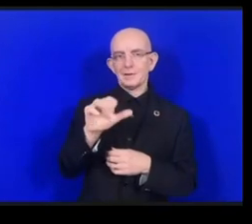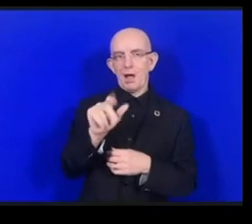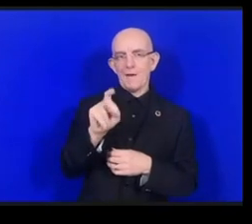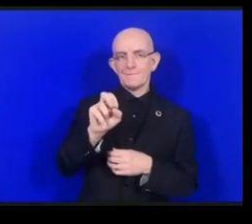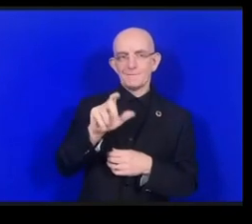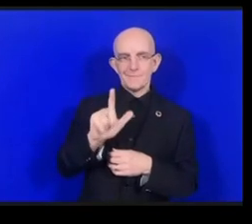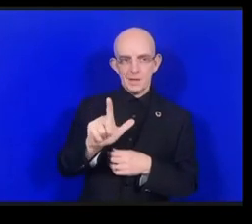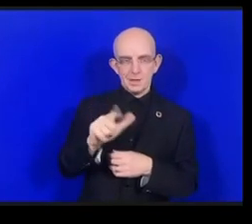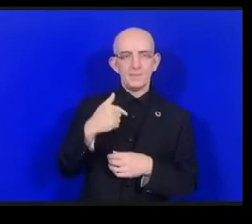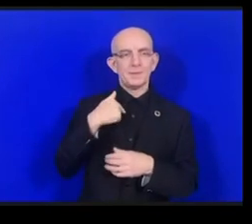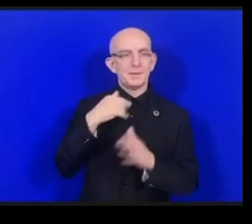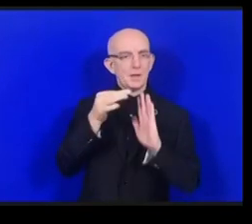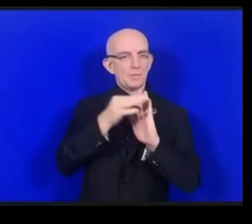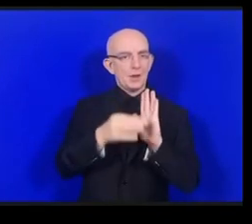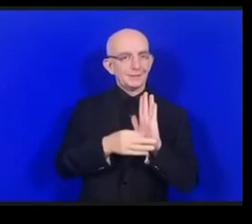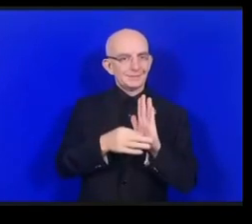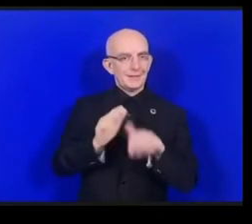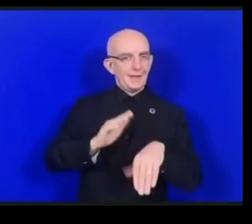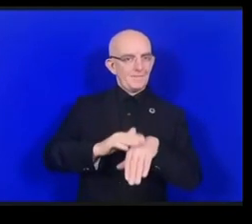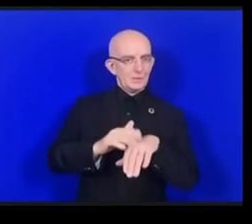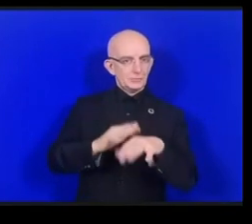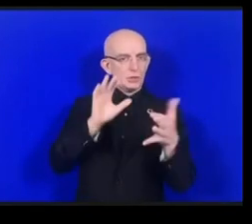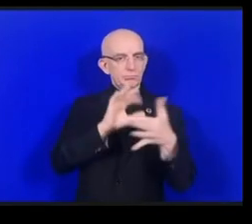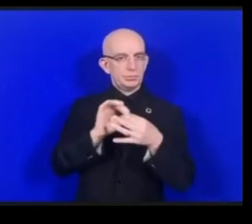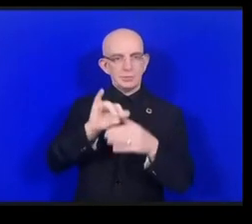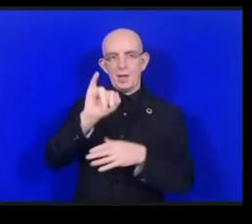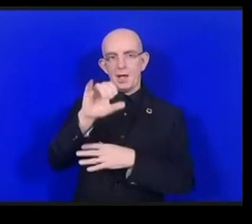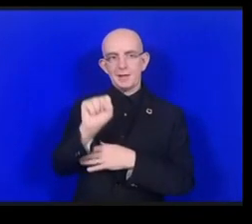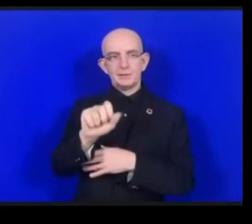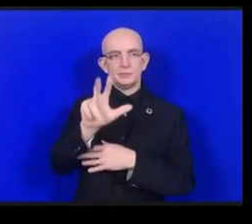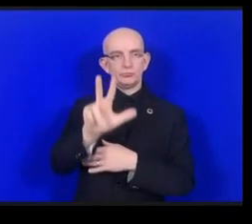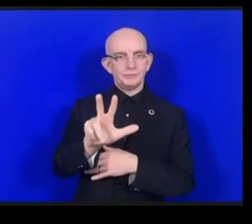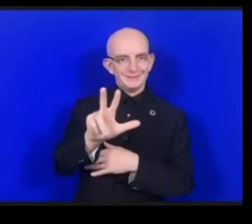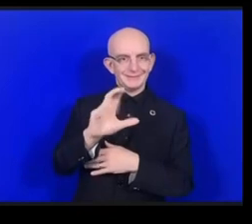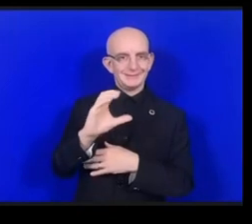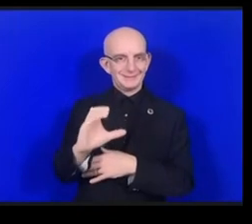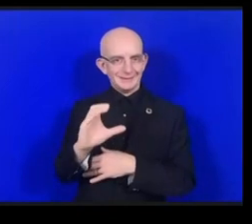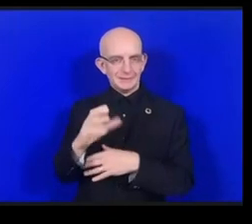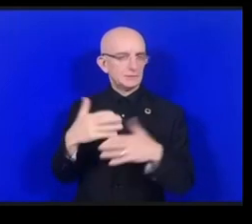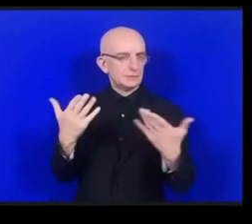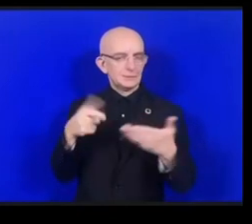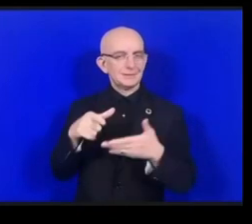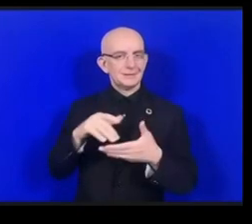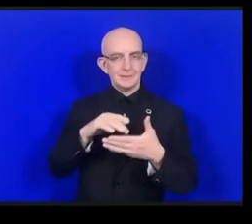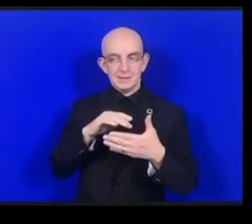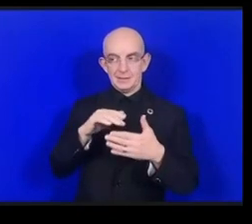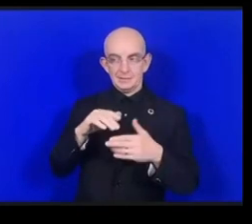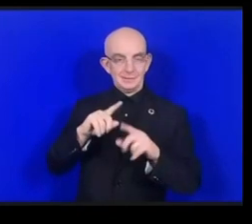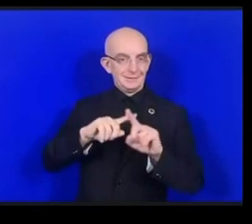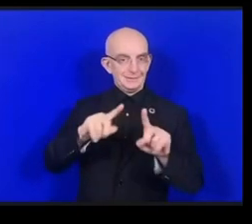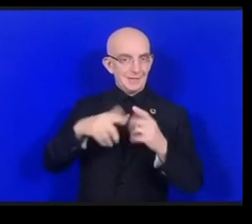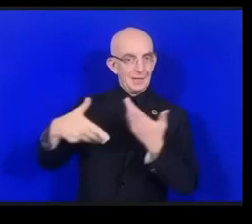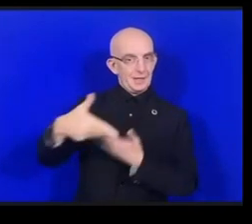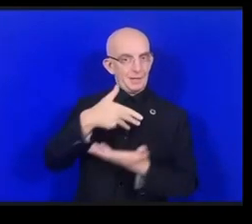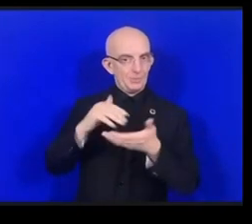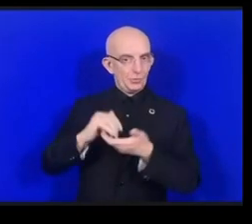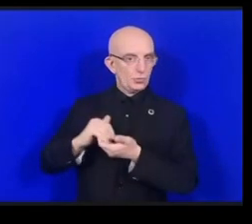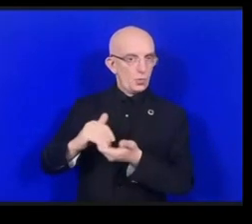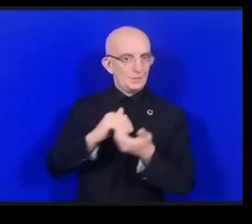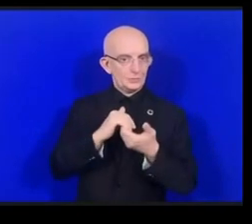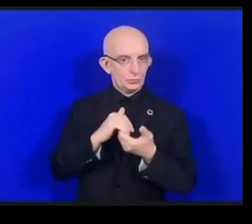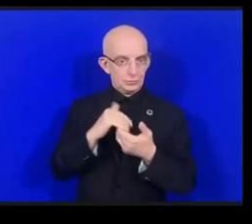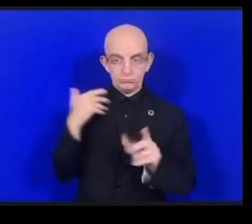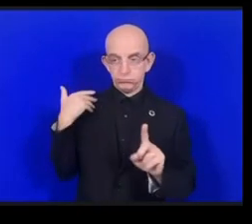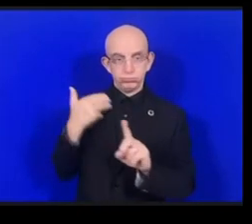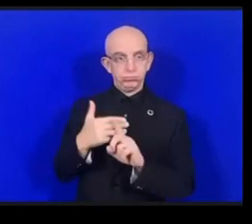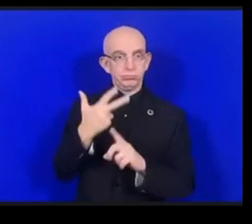Coalition uh we've been going for the last three years uh is-3 C stands for internet standards